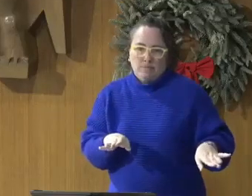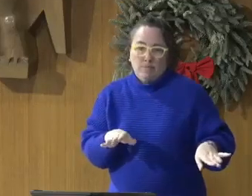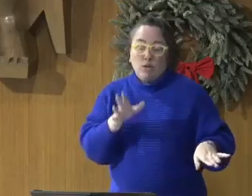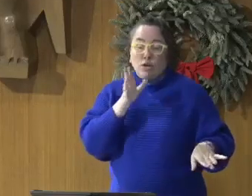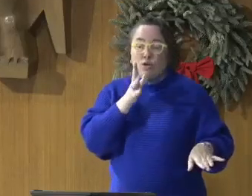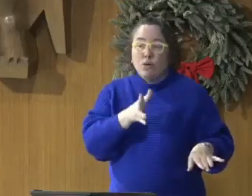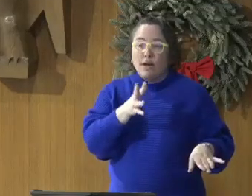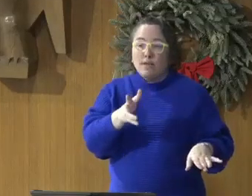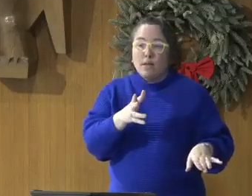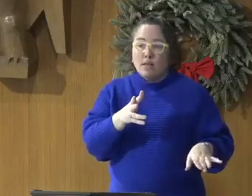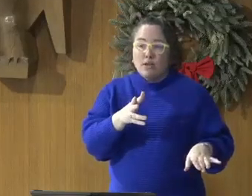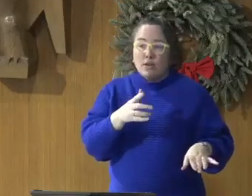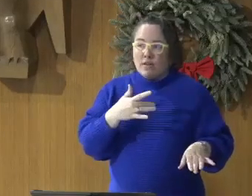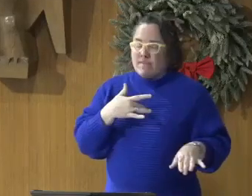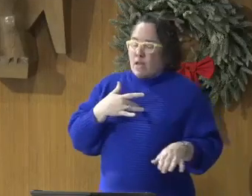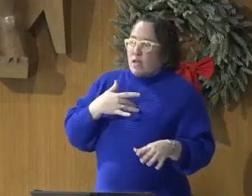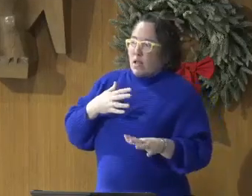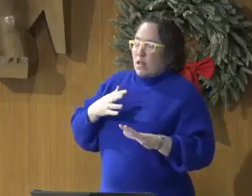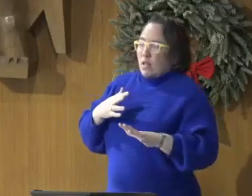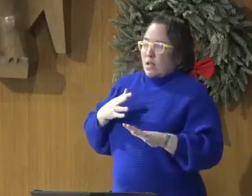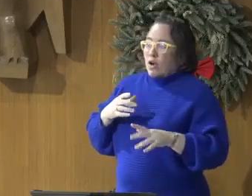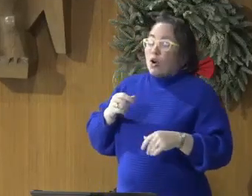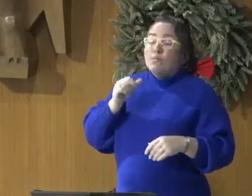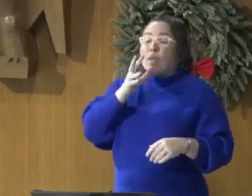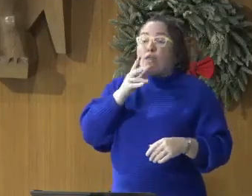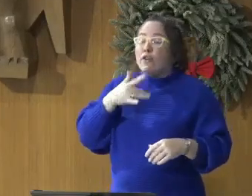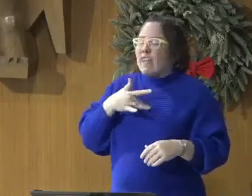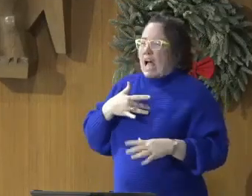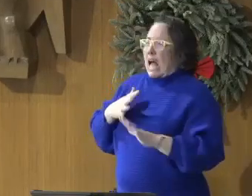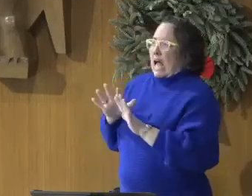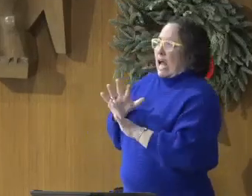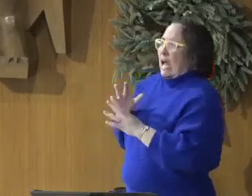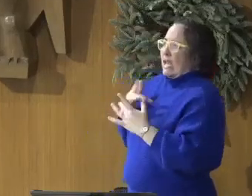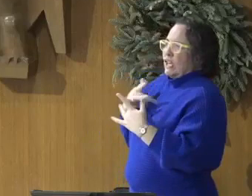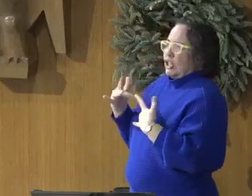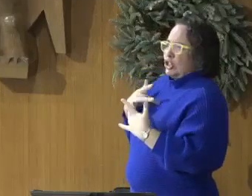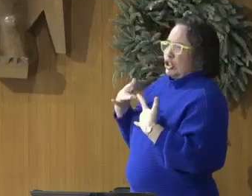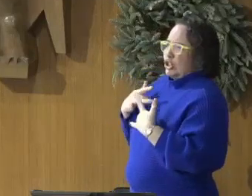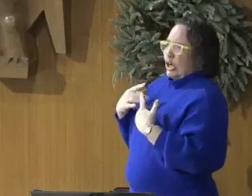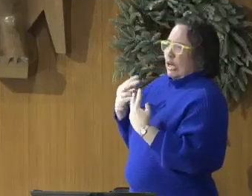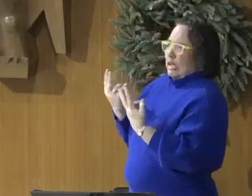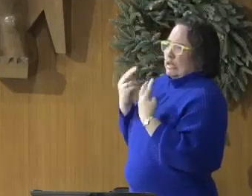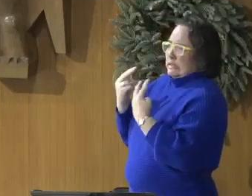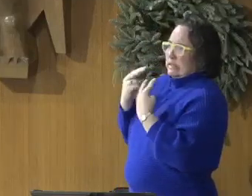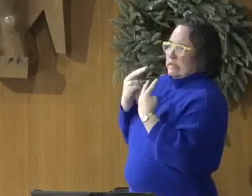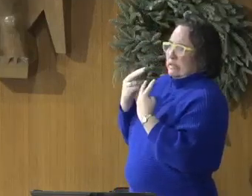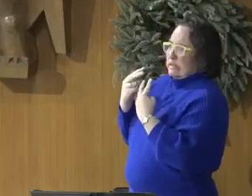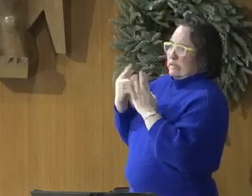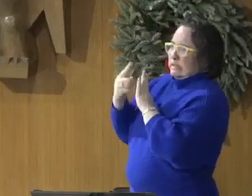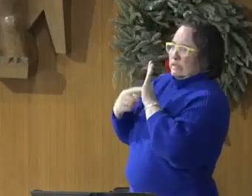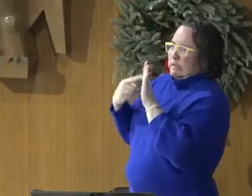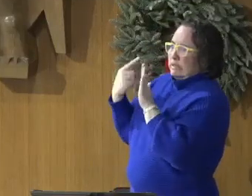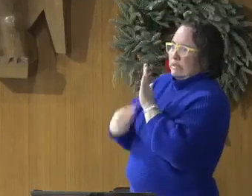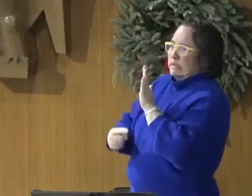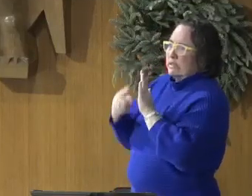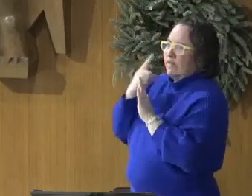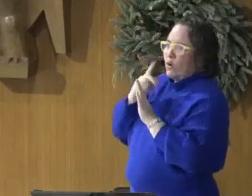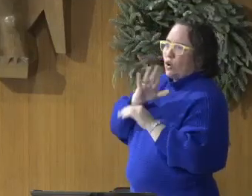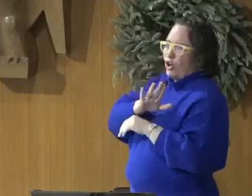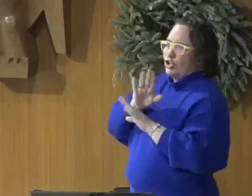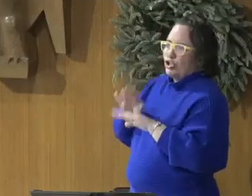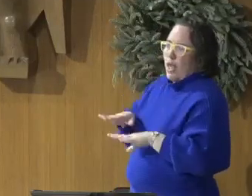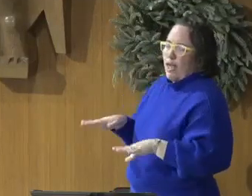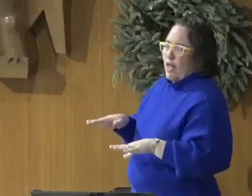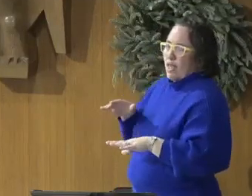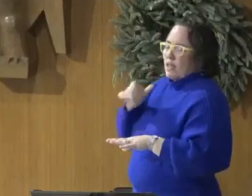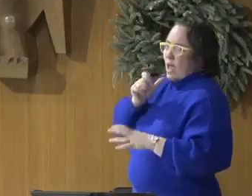mom expected to be chastised for the behavior of her extravagant toddler, but